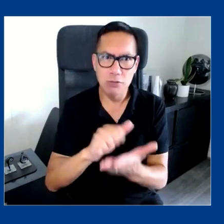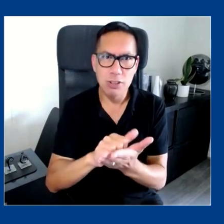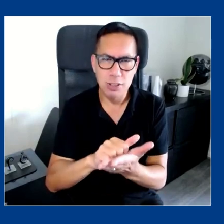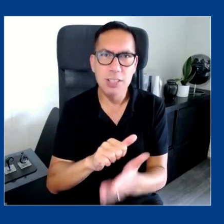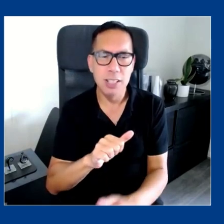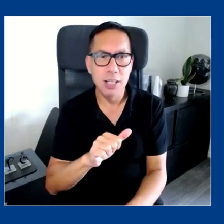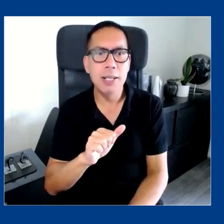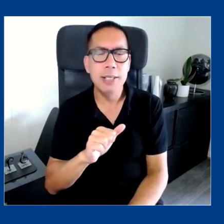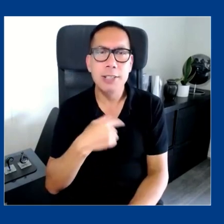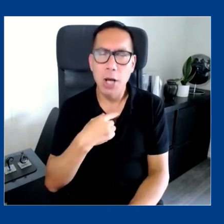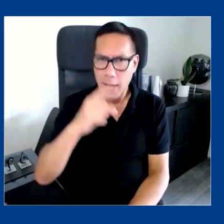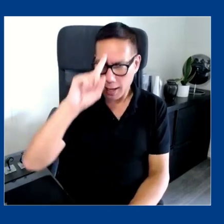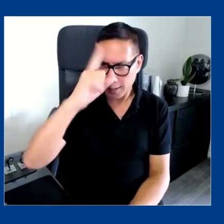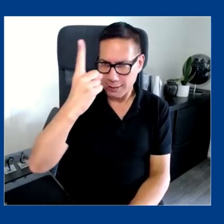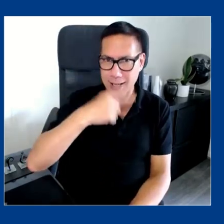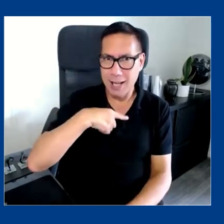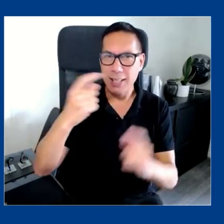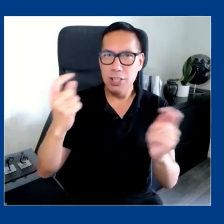the ceremony is